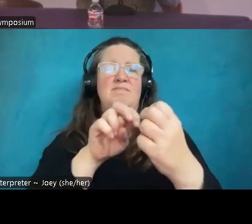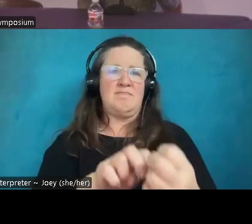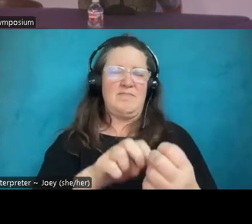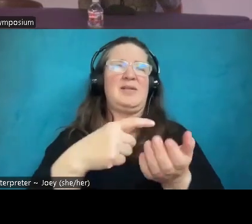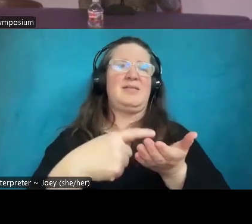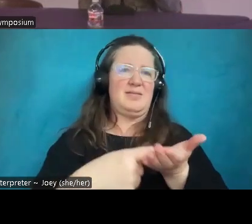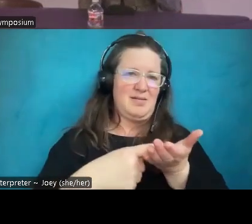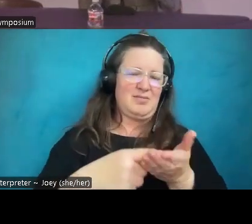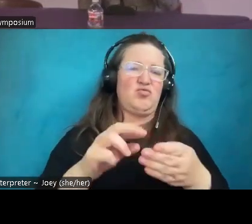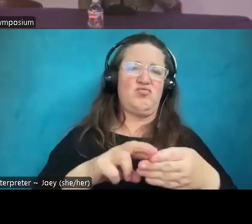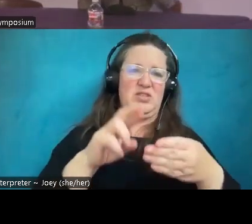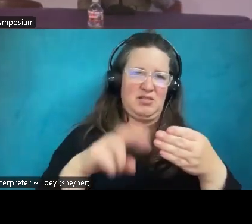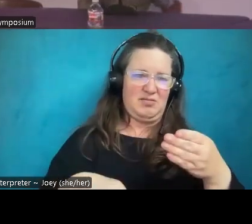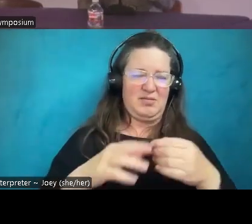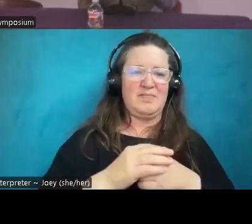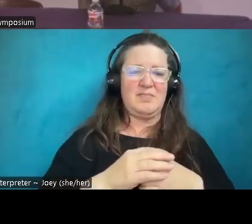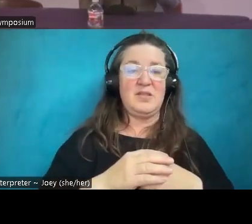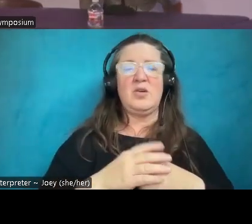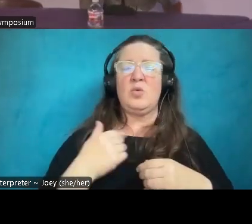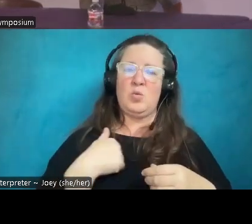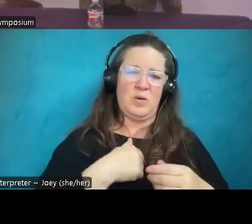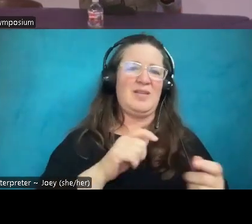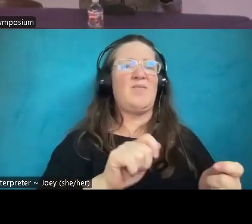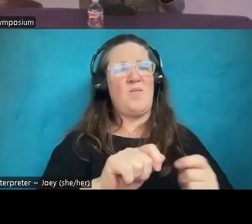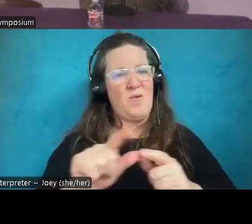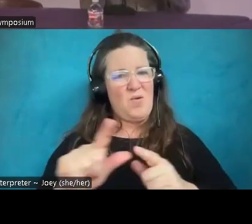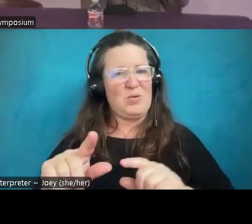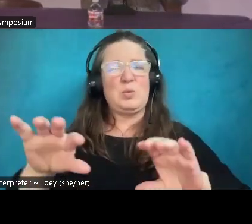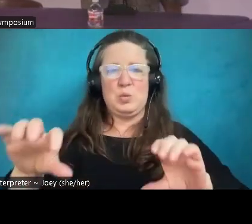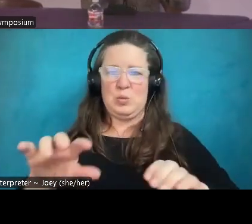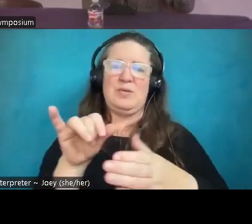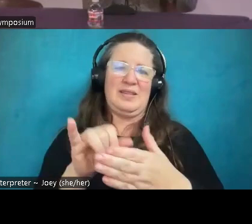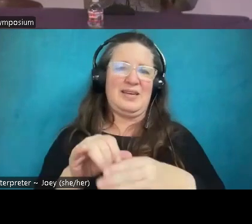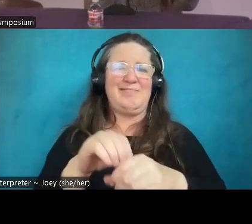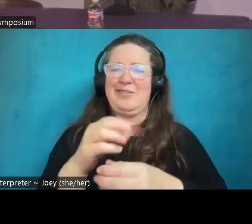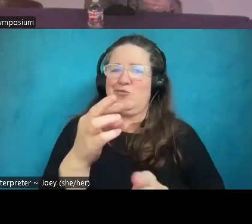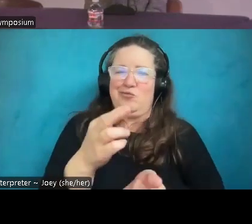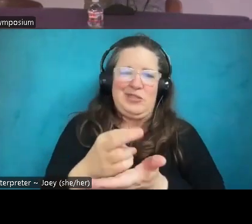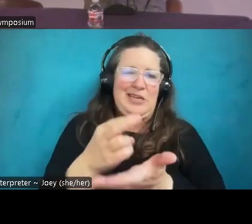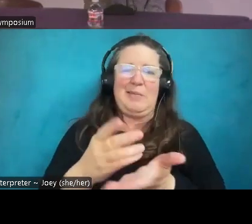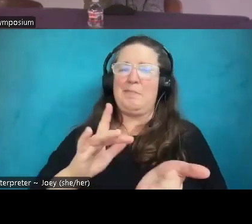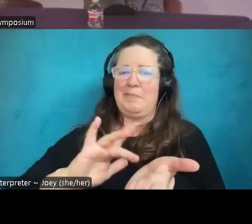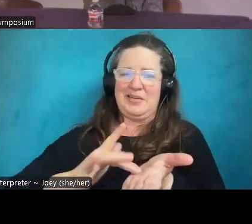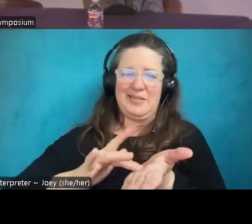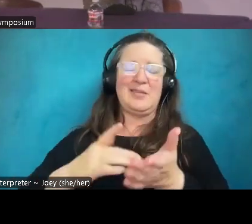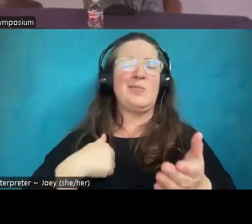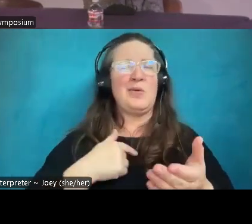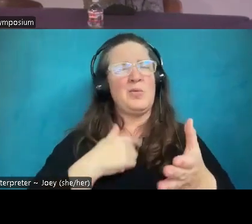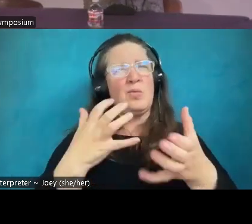another opportunity for me to talk with you about findings, for you to ask questions. What does this mean? What are good next steps?